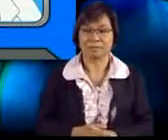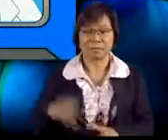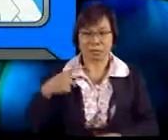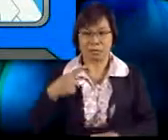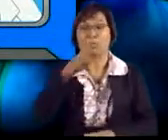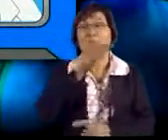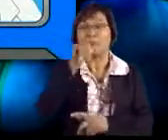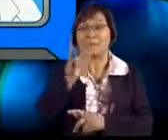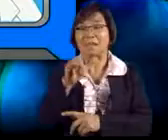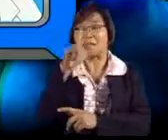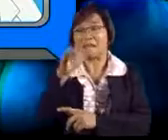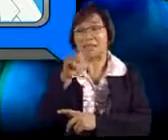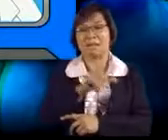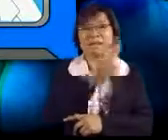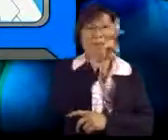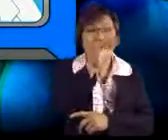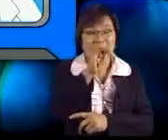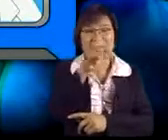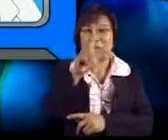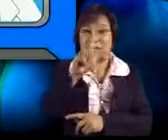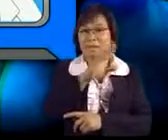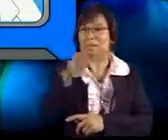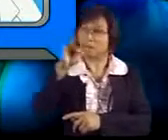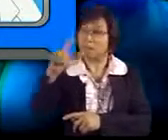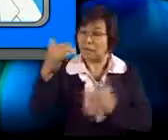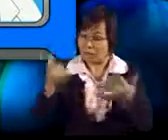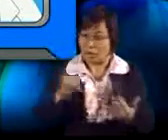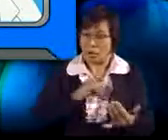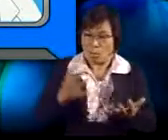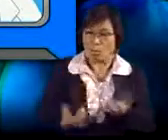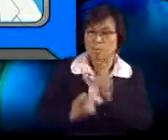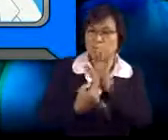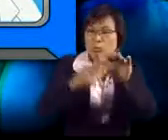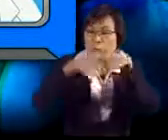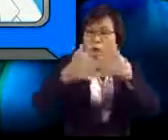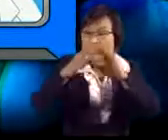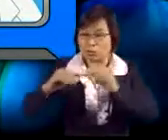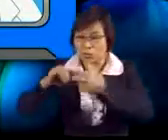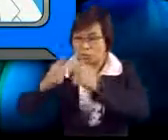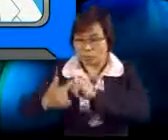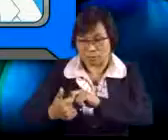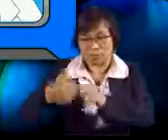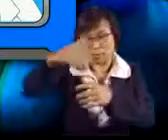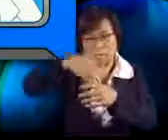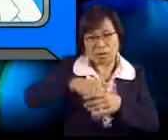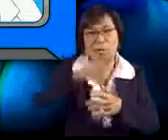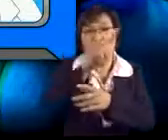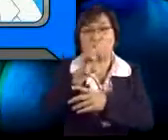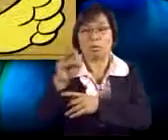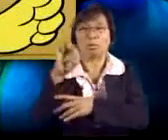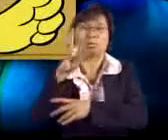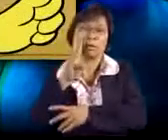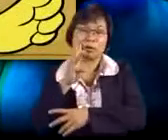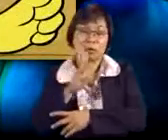Witty, liter and milliliter. Now, I want to show you how to solve problem in volume of